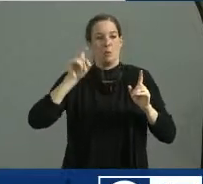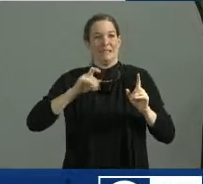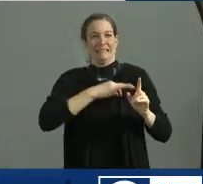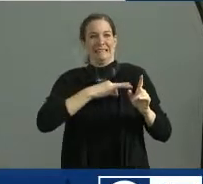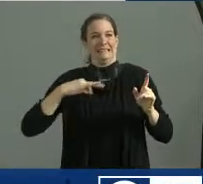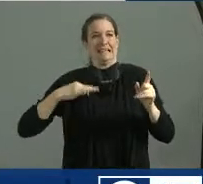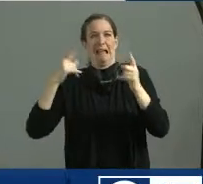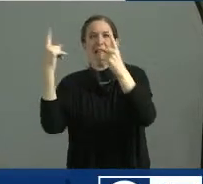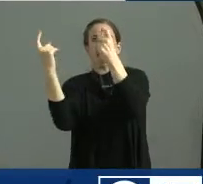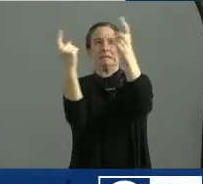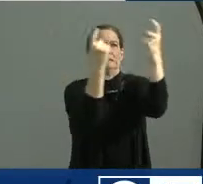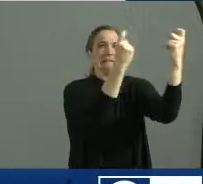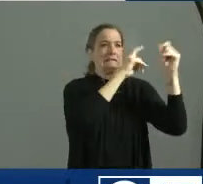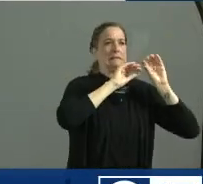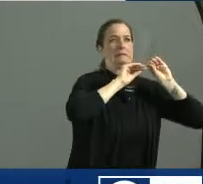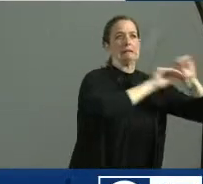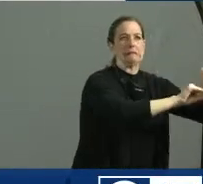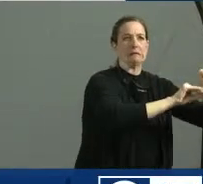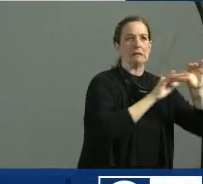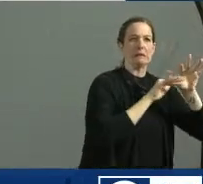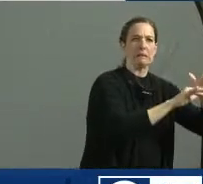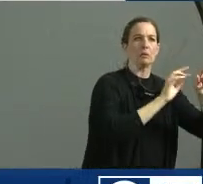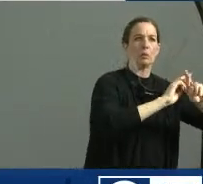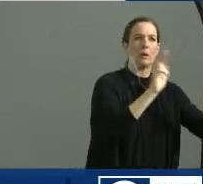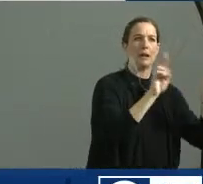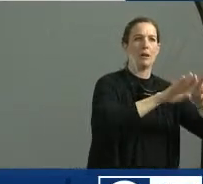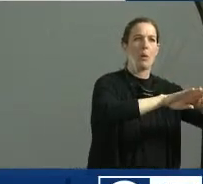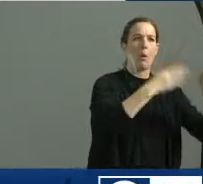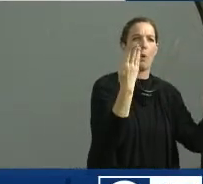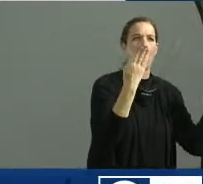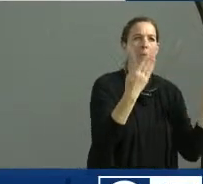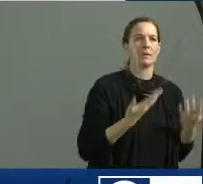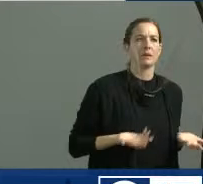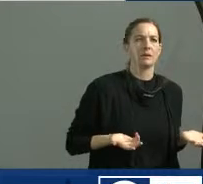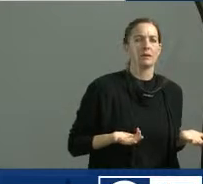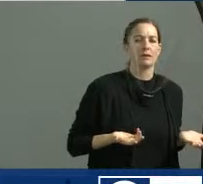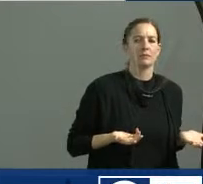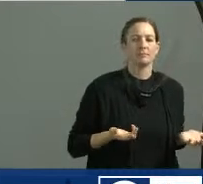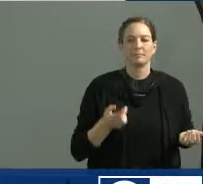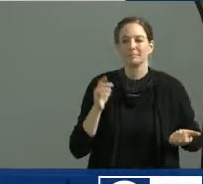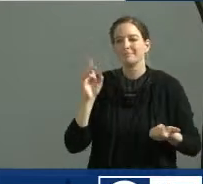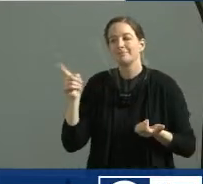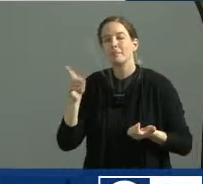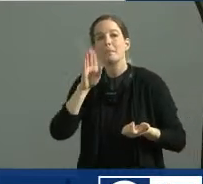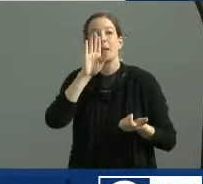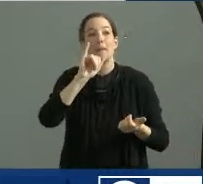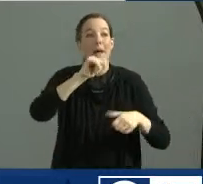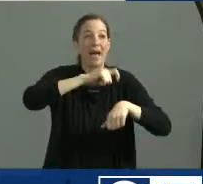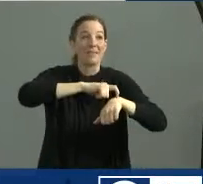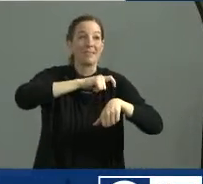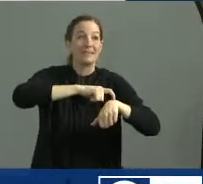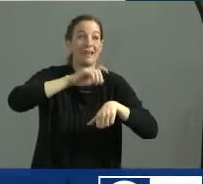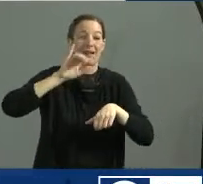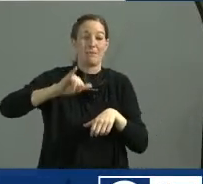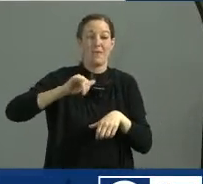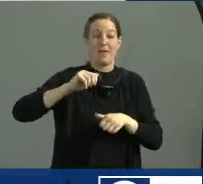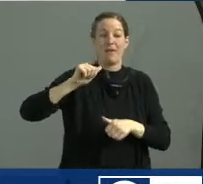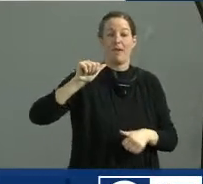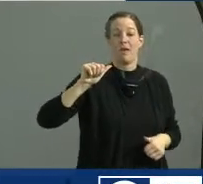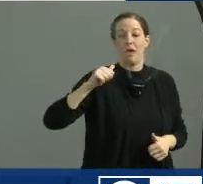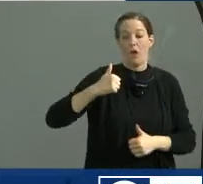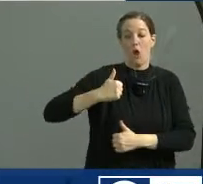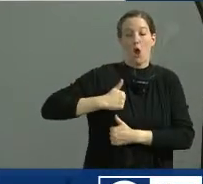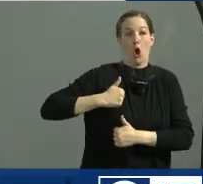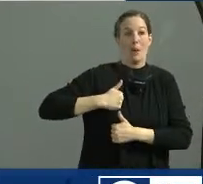Yeah, so it was, by the time we got done working with the Army Corps of Engineers, it really was intended to be a